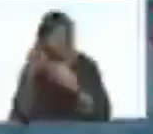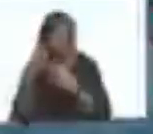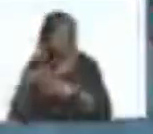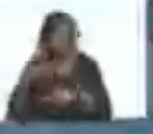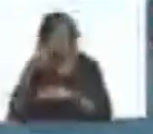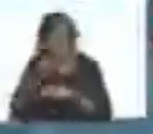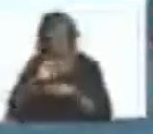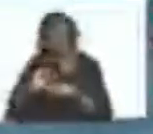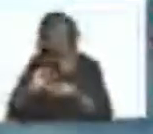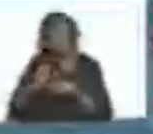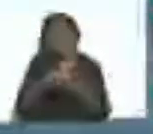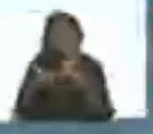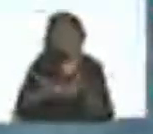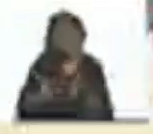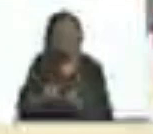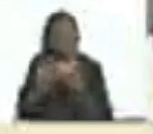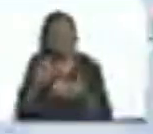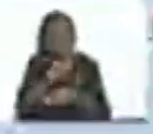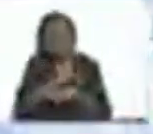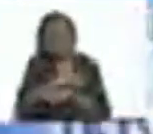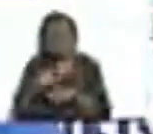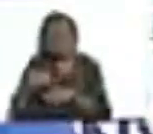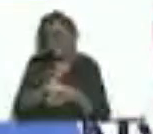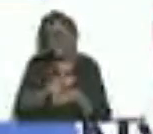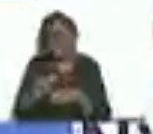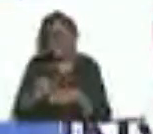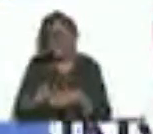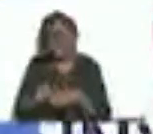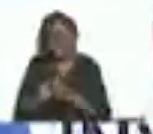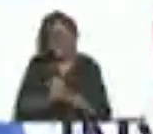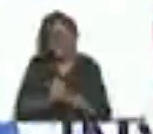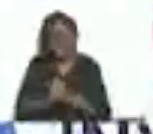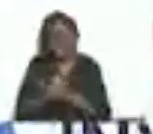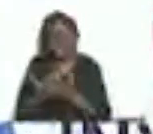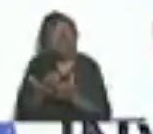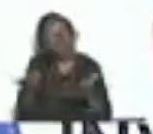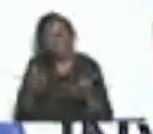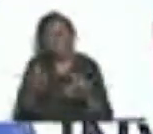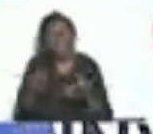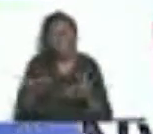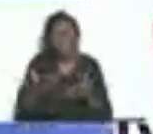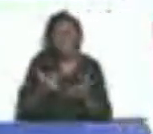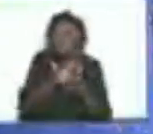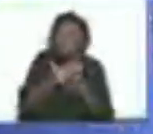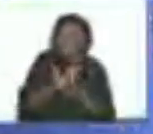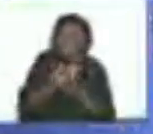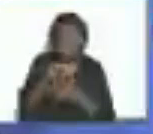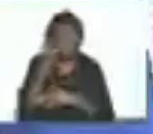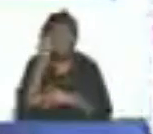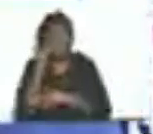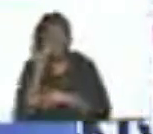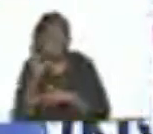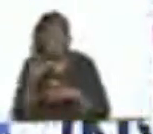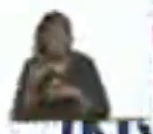many islands and keys. The sheer charm of the experience of taking a seaplane to